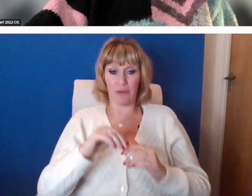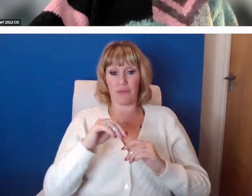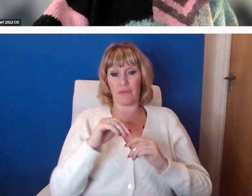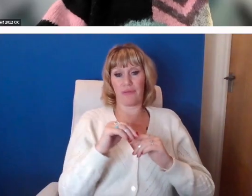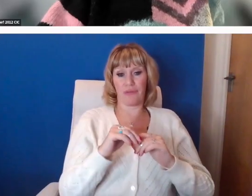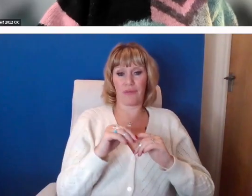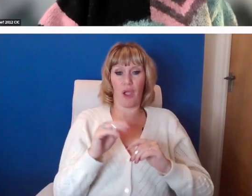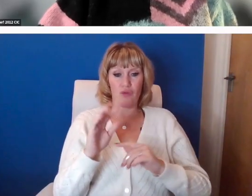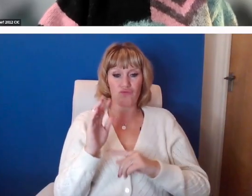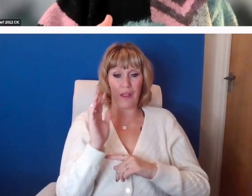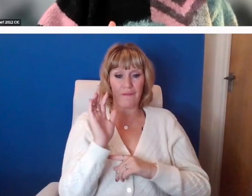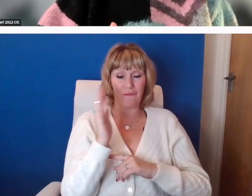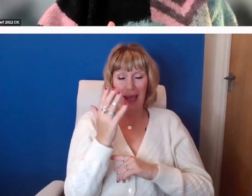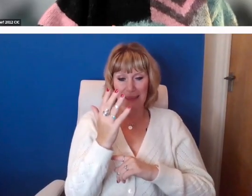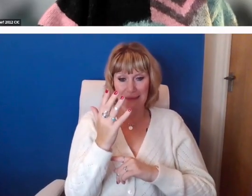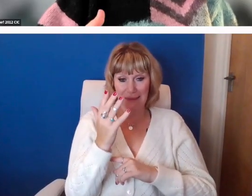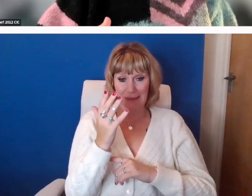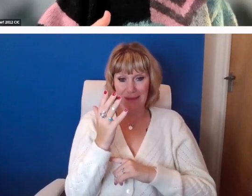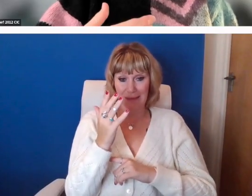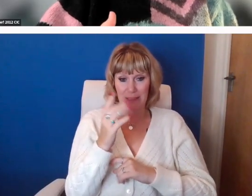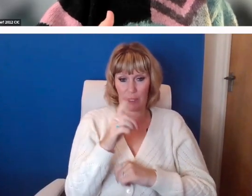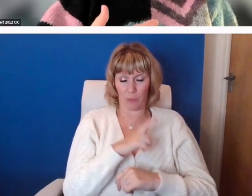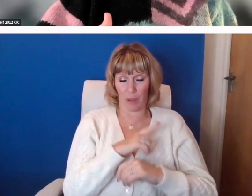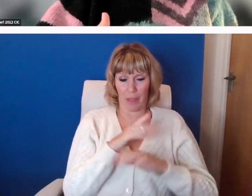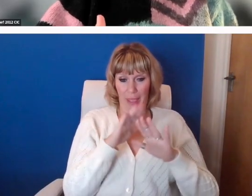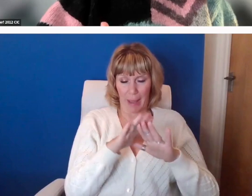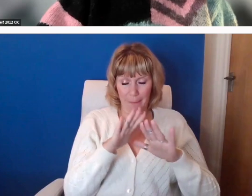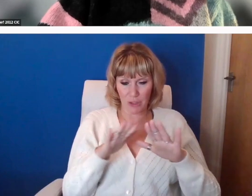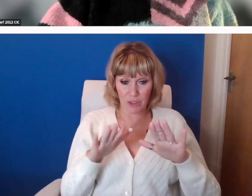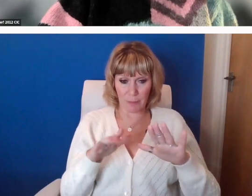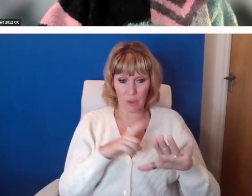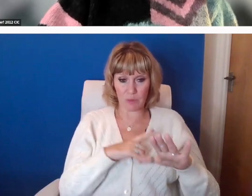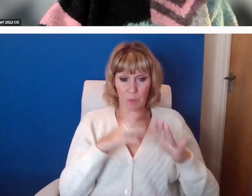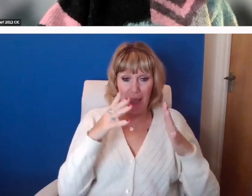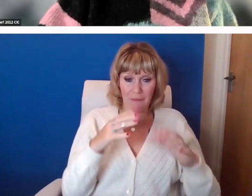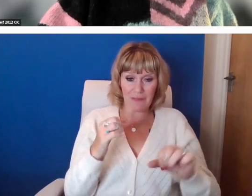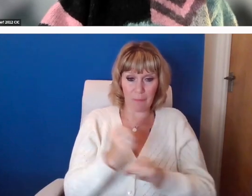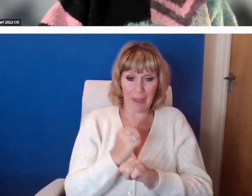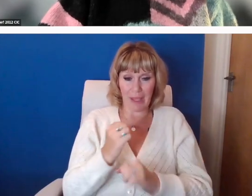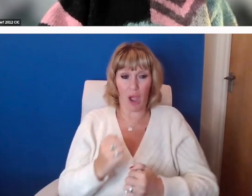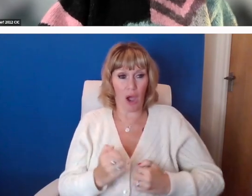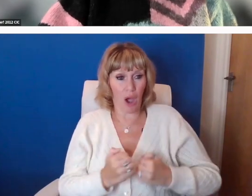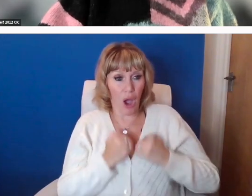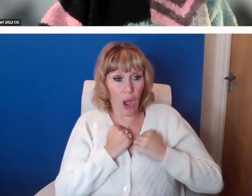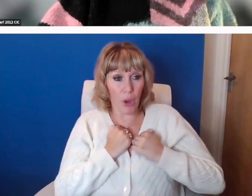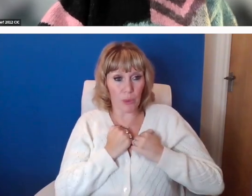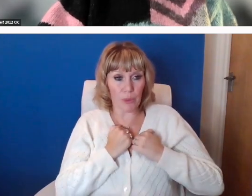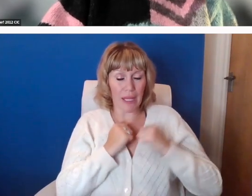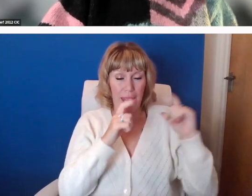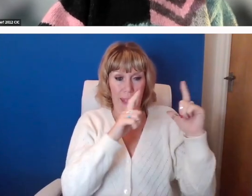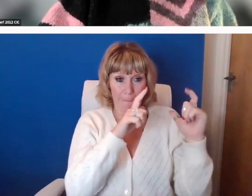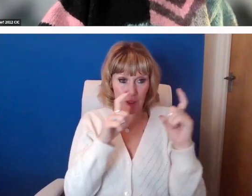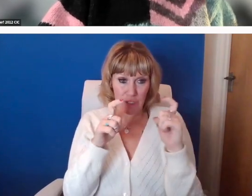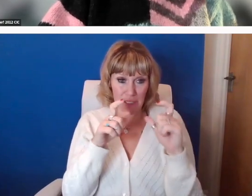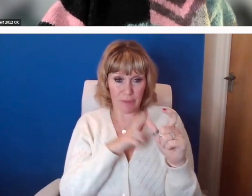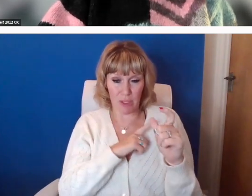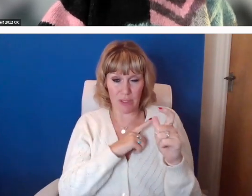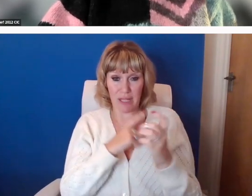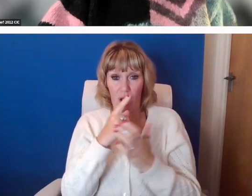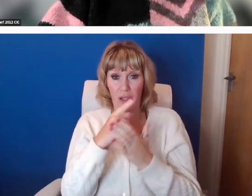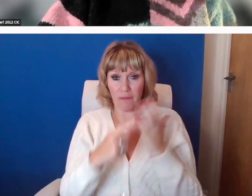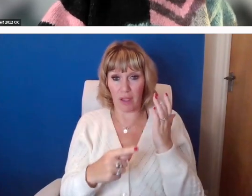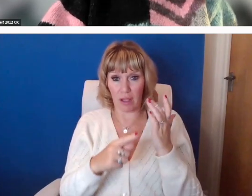that reflecting ourselves is very much about, we have to make our own images because the other images of us are either distorted